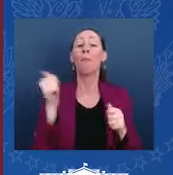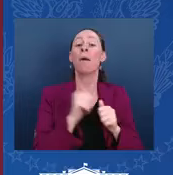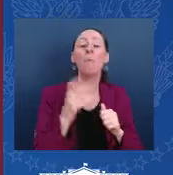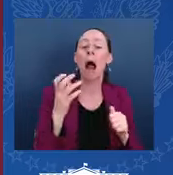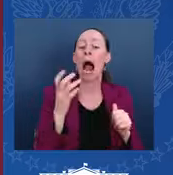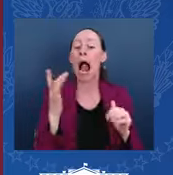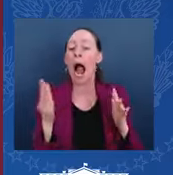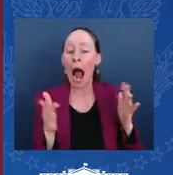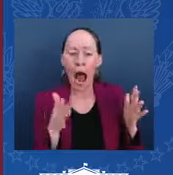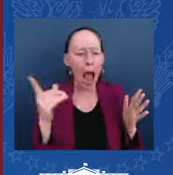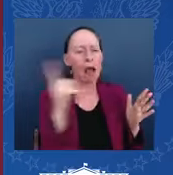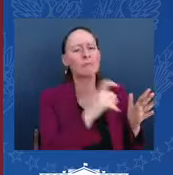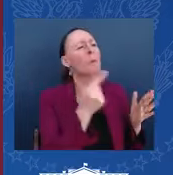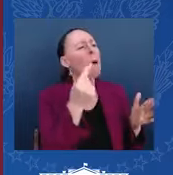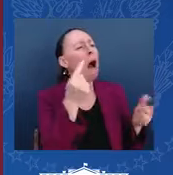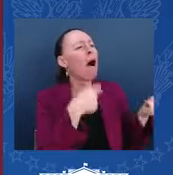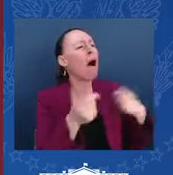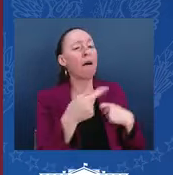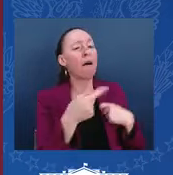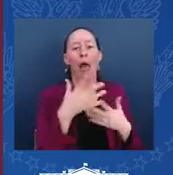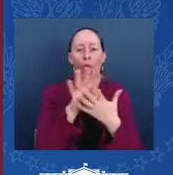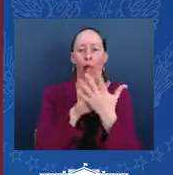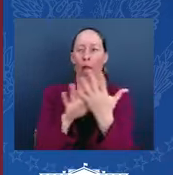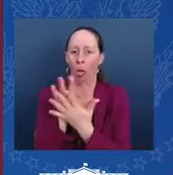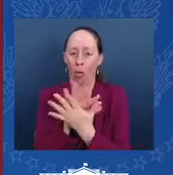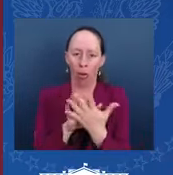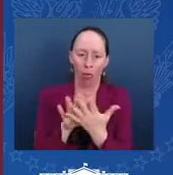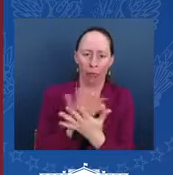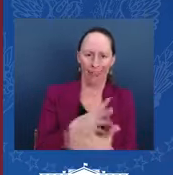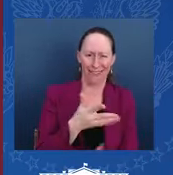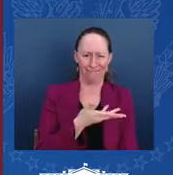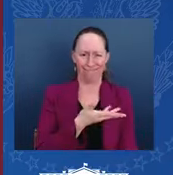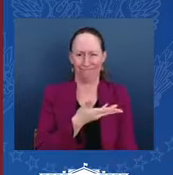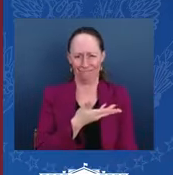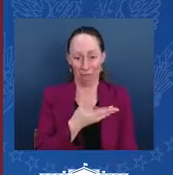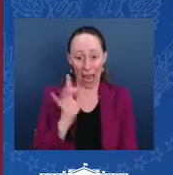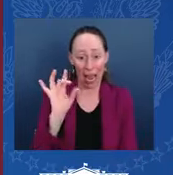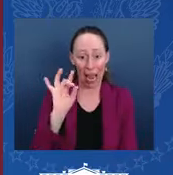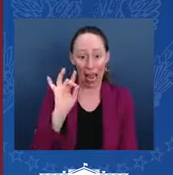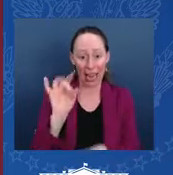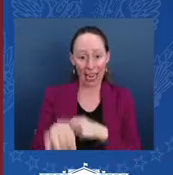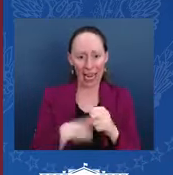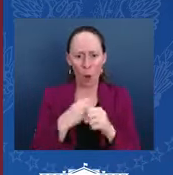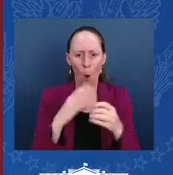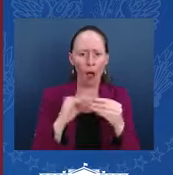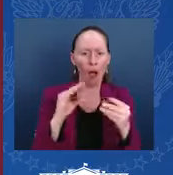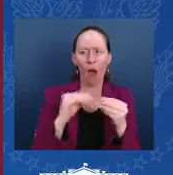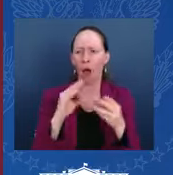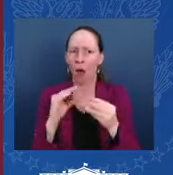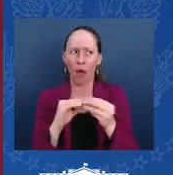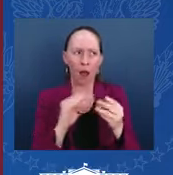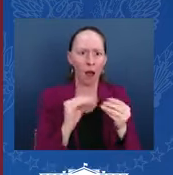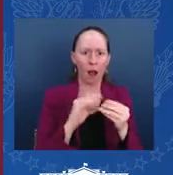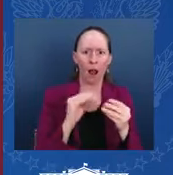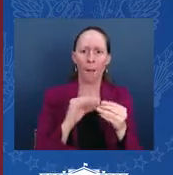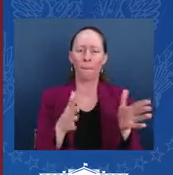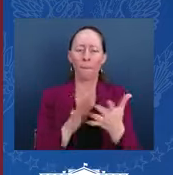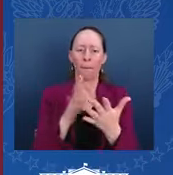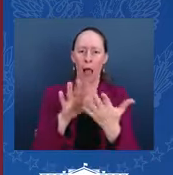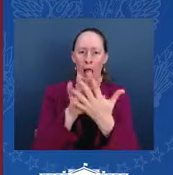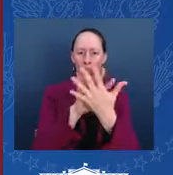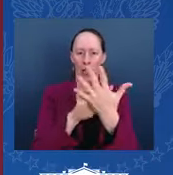I've heard that concept of a plan now for almost 8 years. The concept of a plan. What the hell is a concept of a plan? He has no concept of anything.